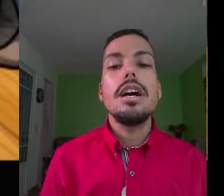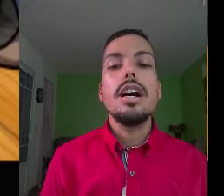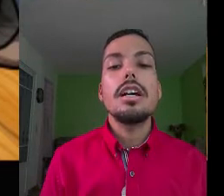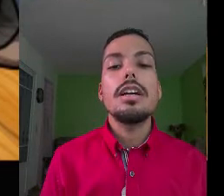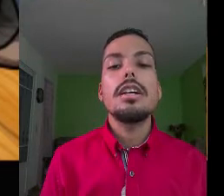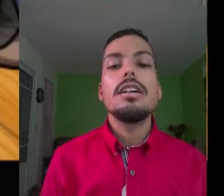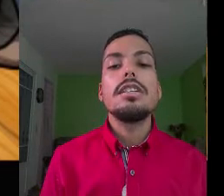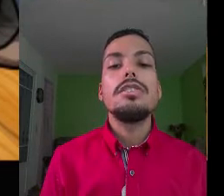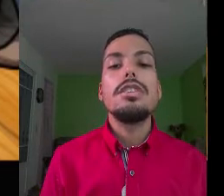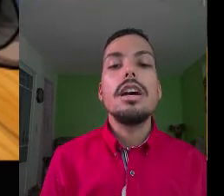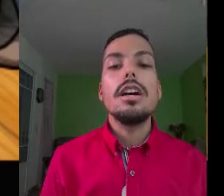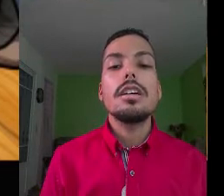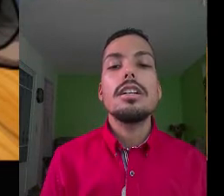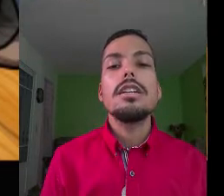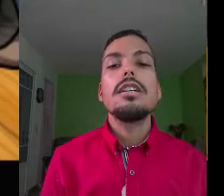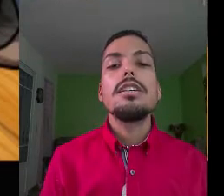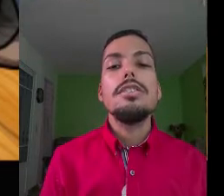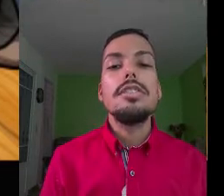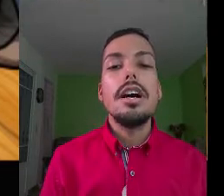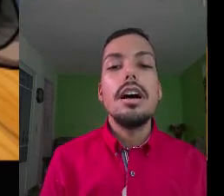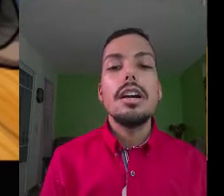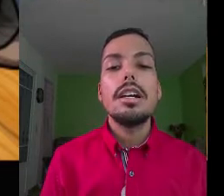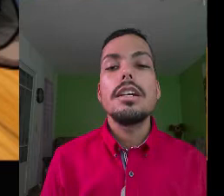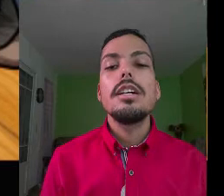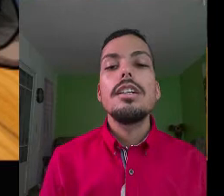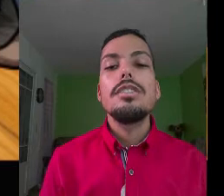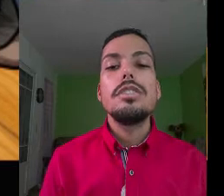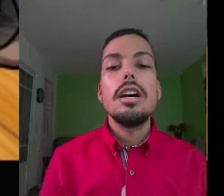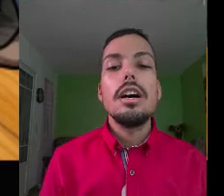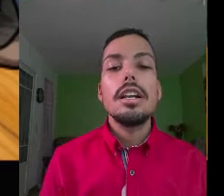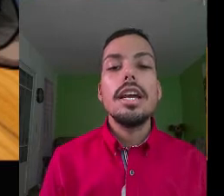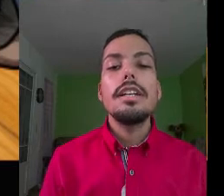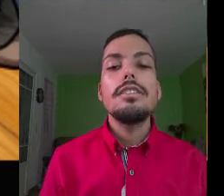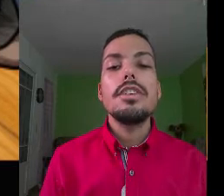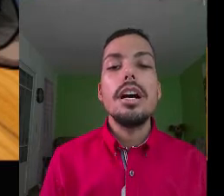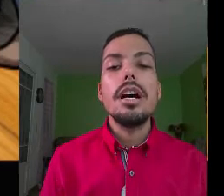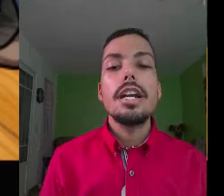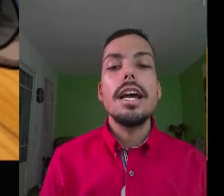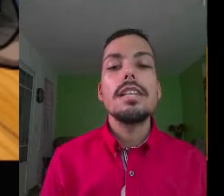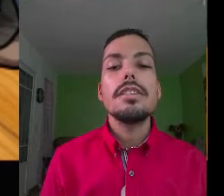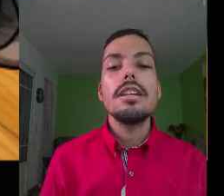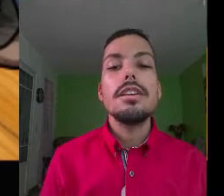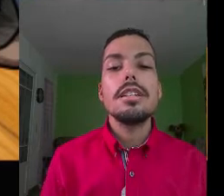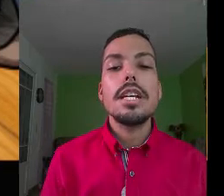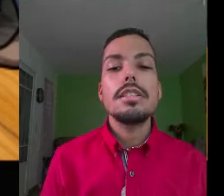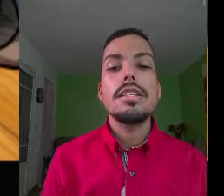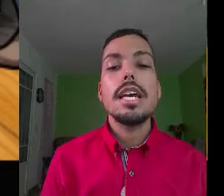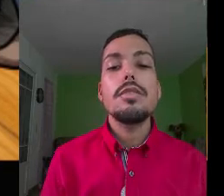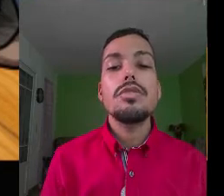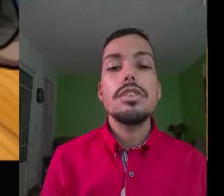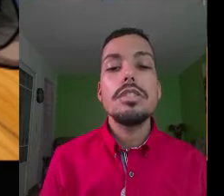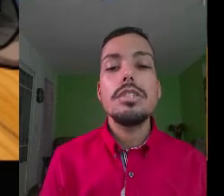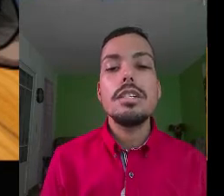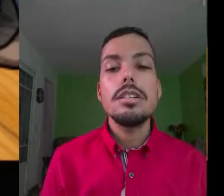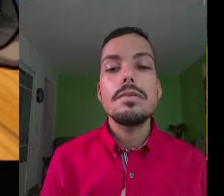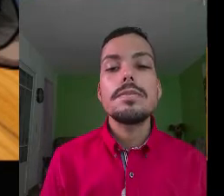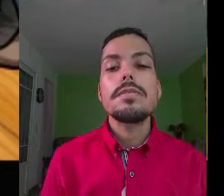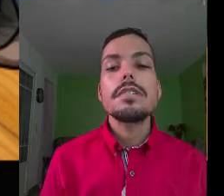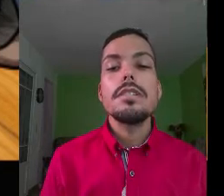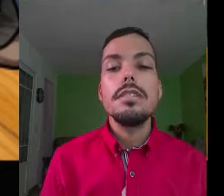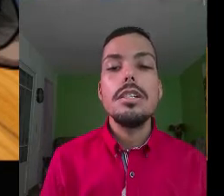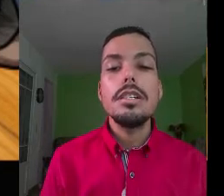is Doc. Doc. Doc. Doc. And Doc has a letter that sounds